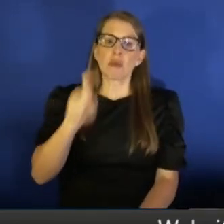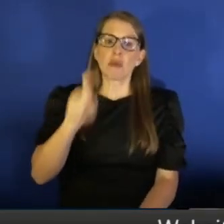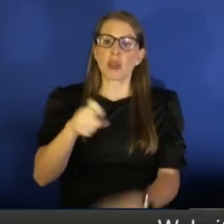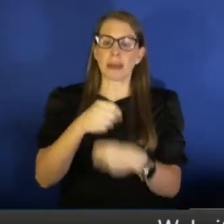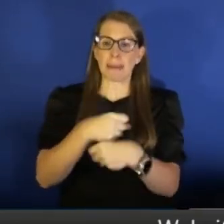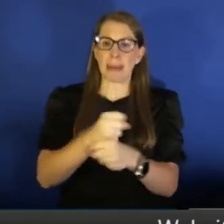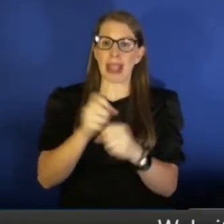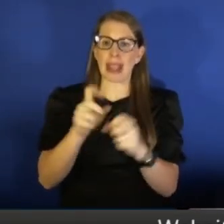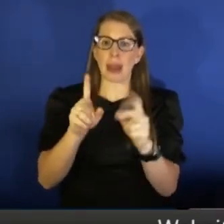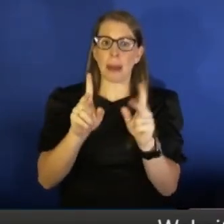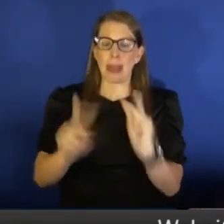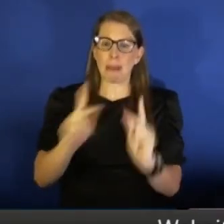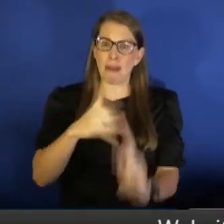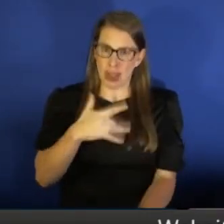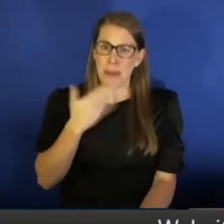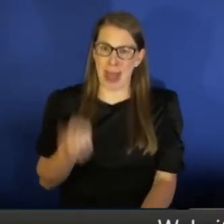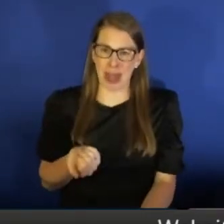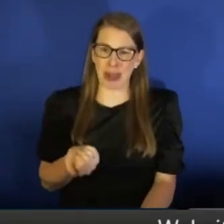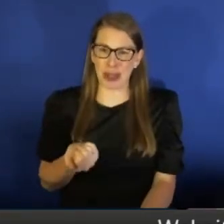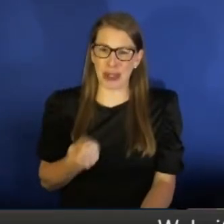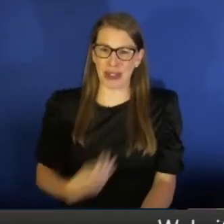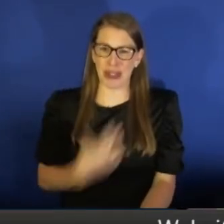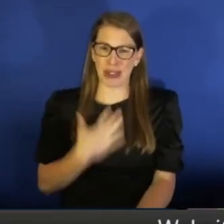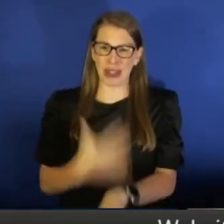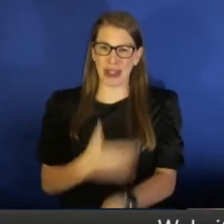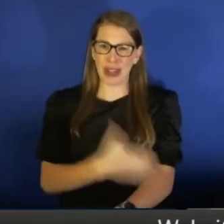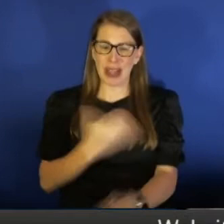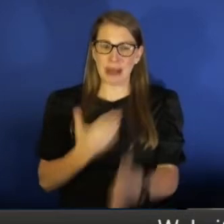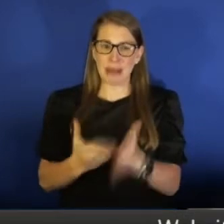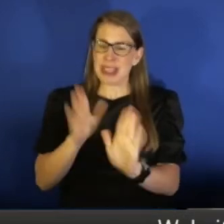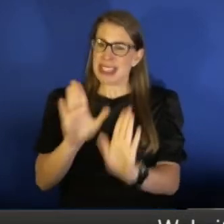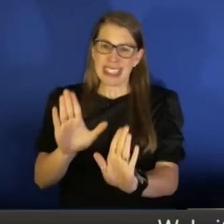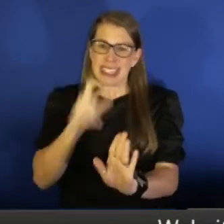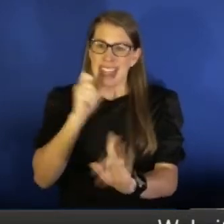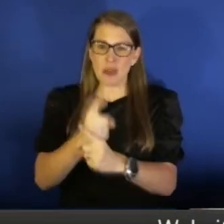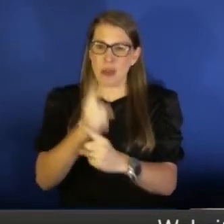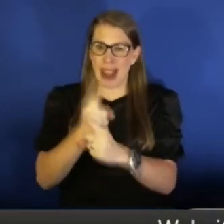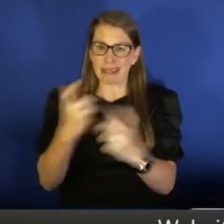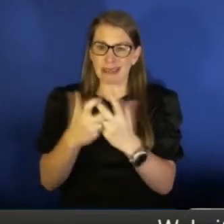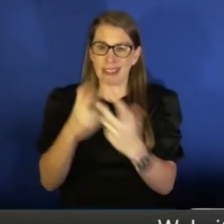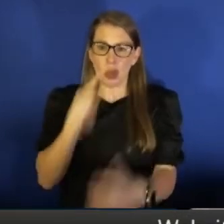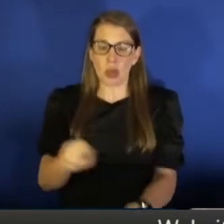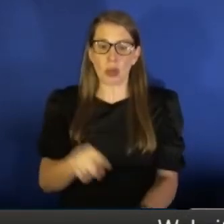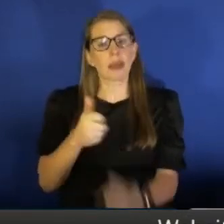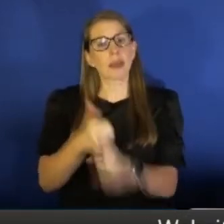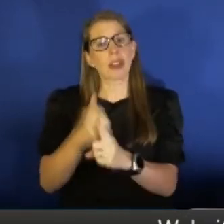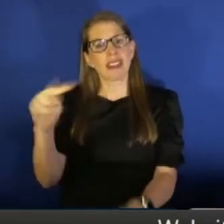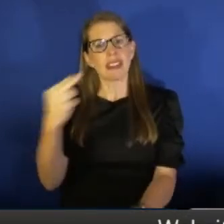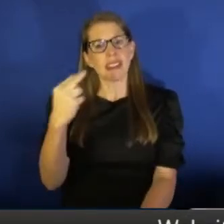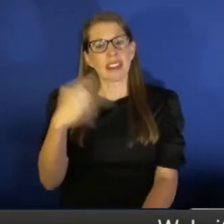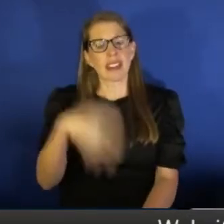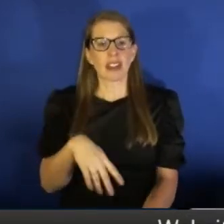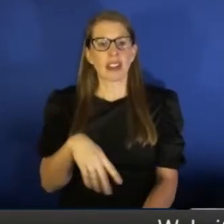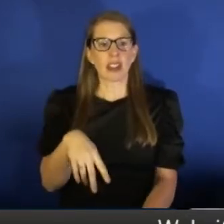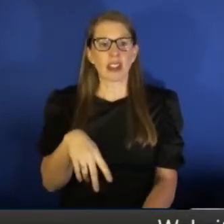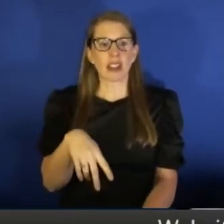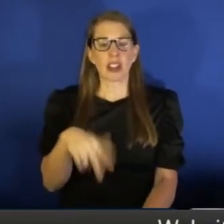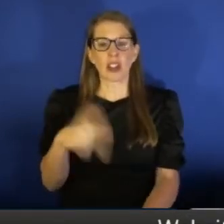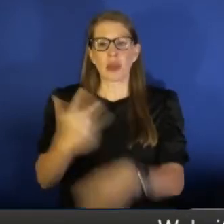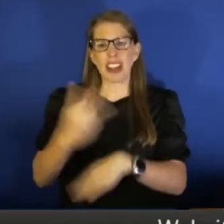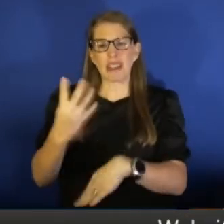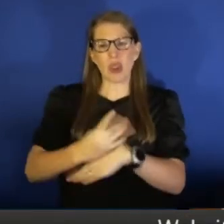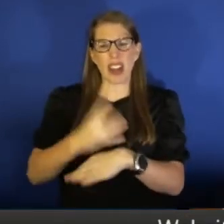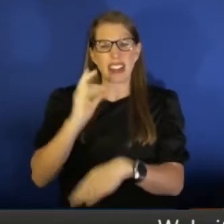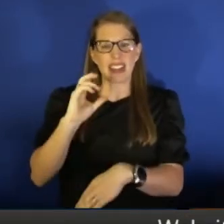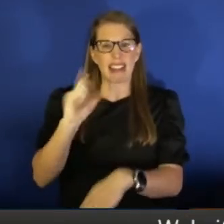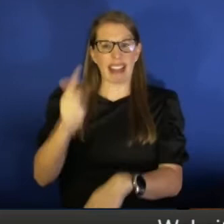better, and maybe this isn't your calling. Right. And he turned to me about maybe 3 or 4 days after that and said, I think